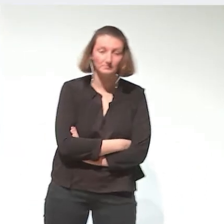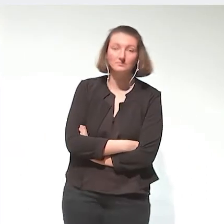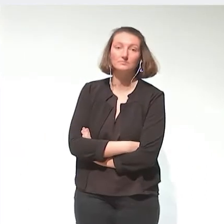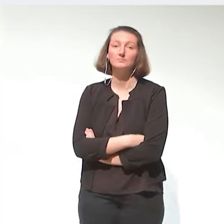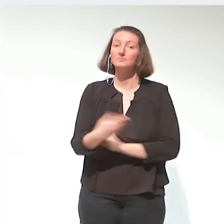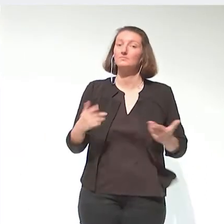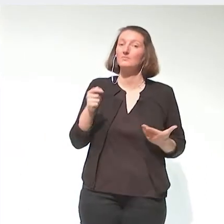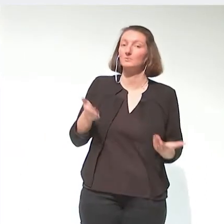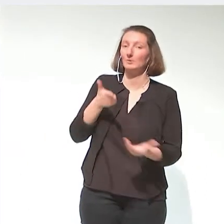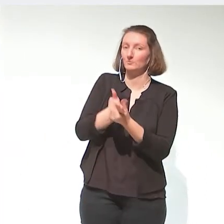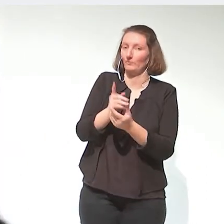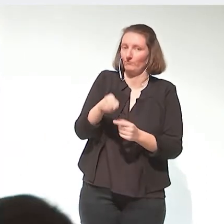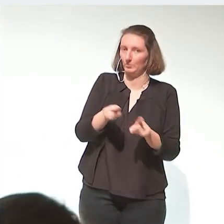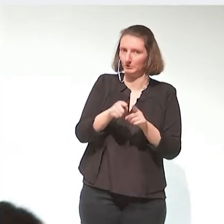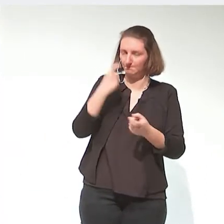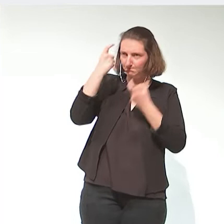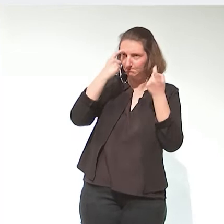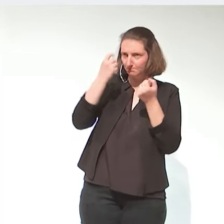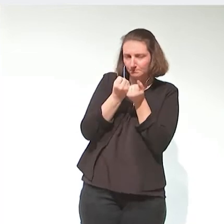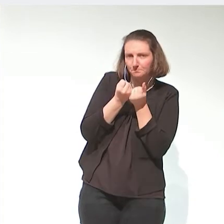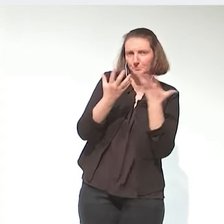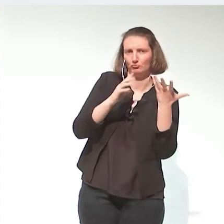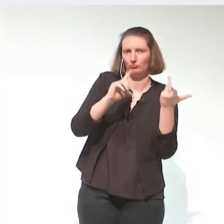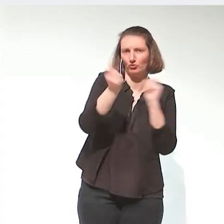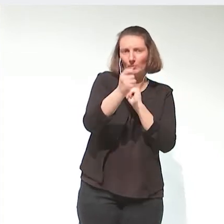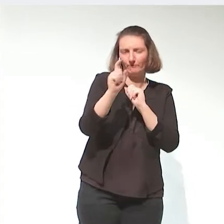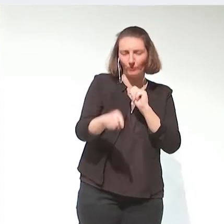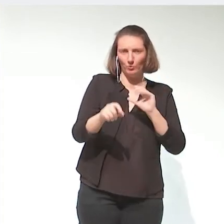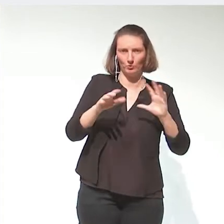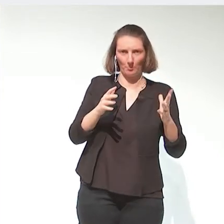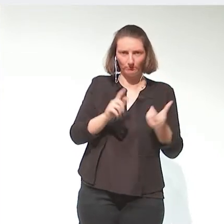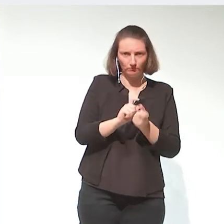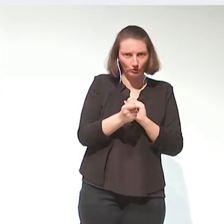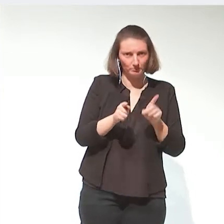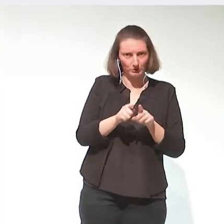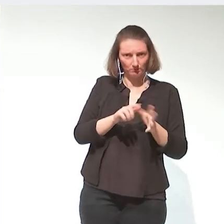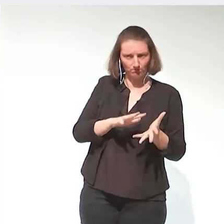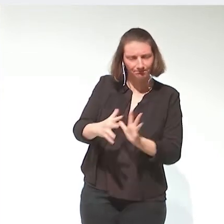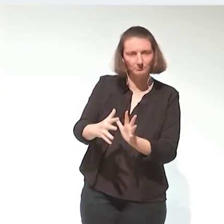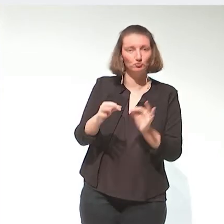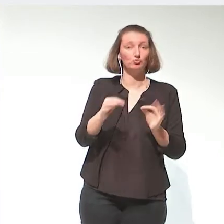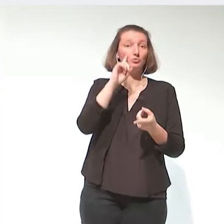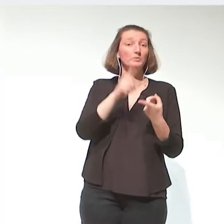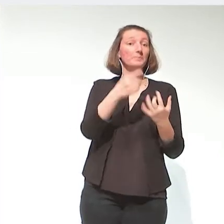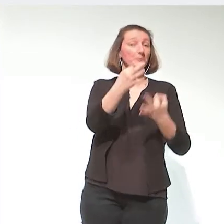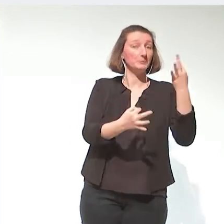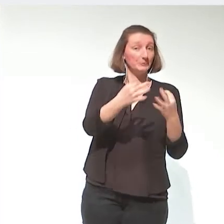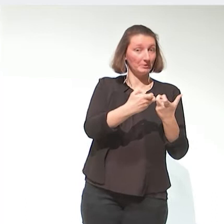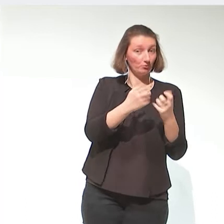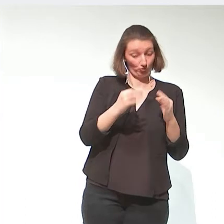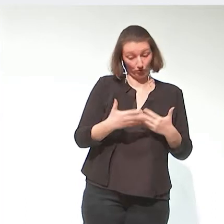lot of legal changes during this year. The other thing is